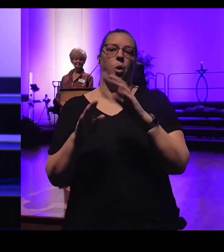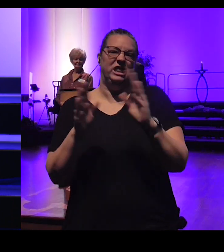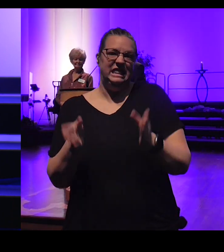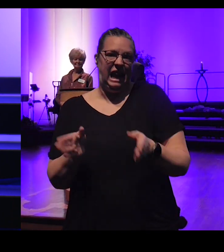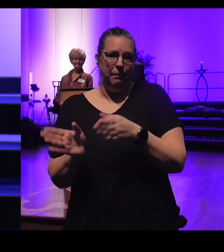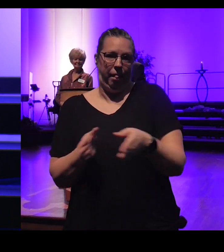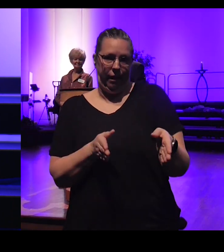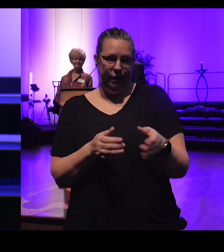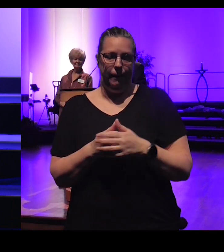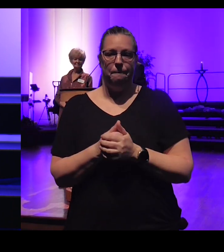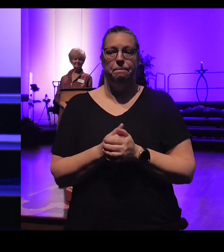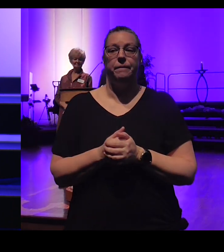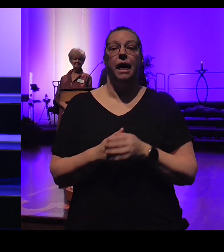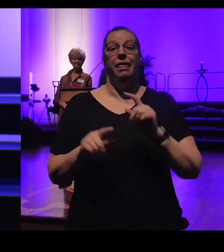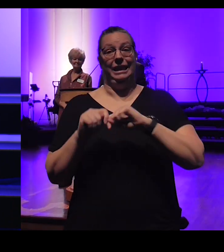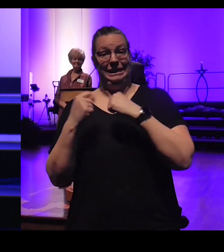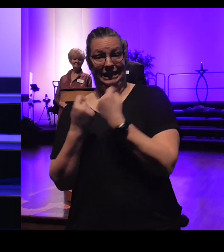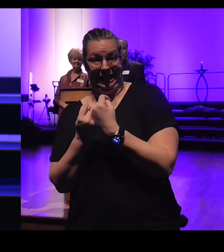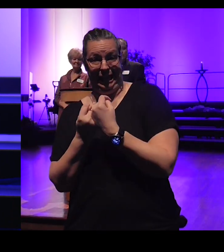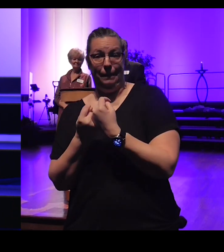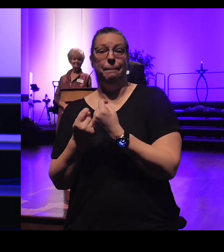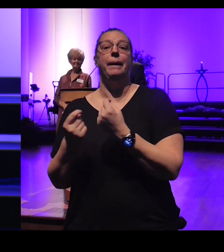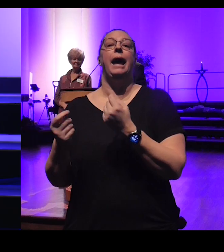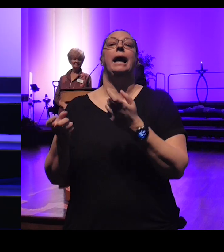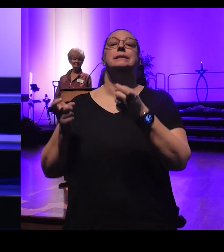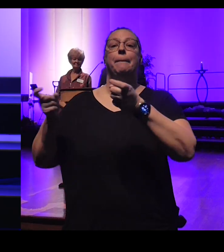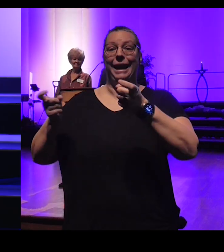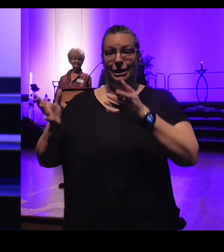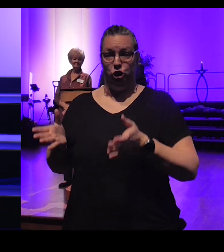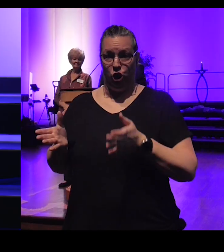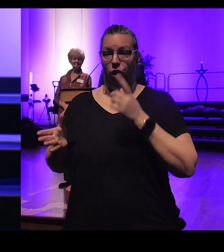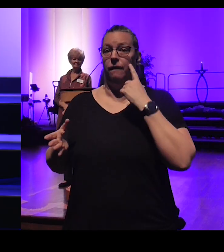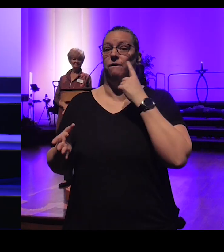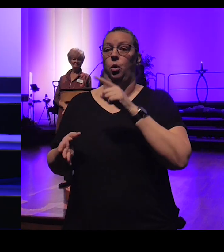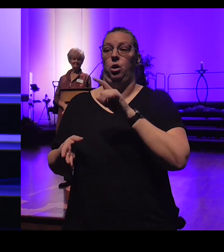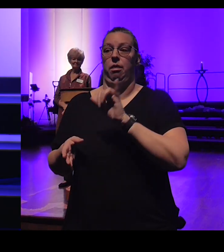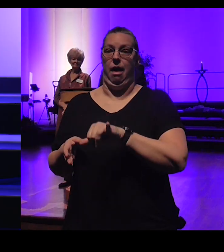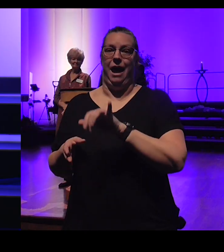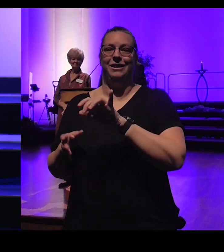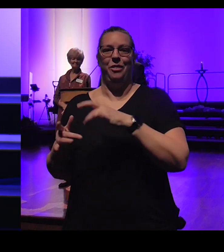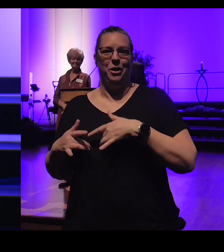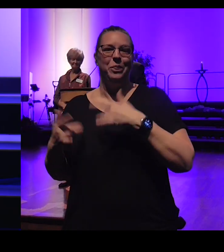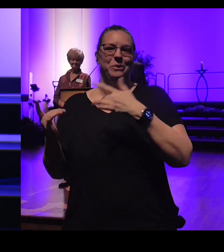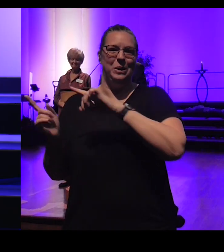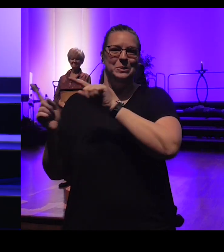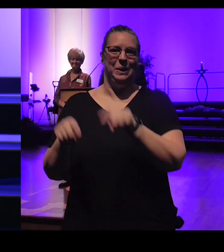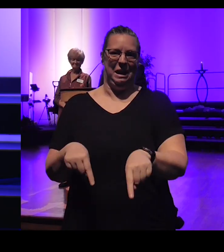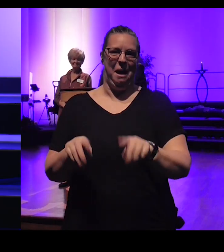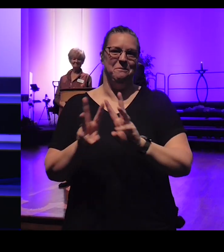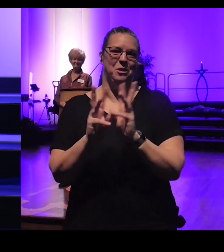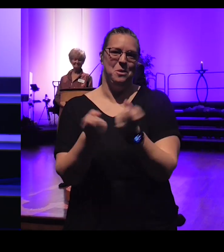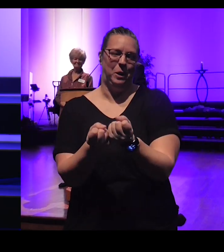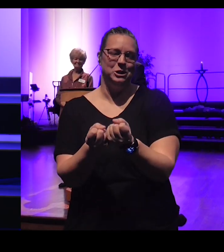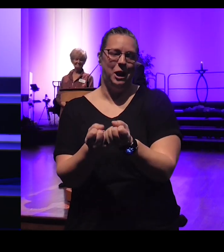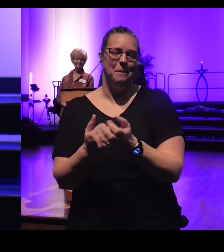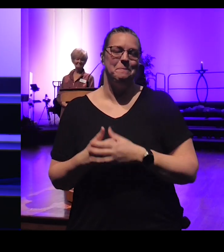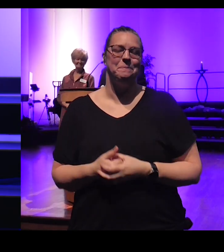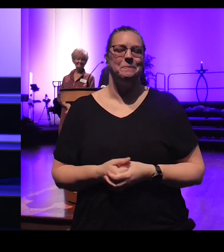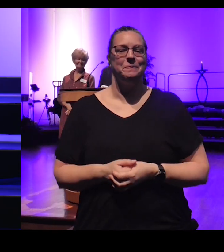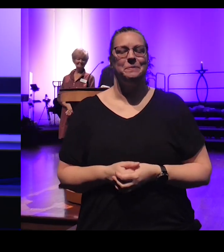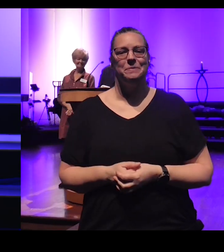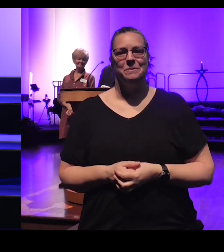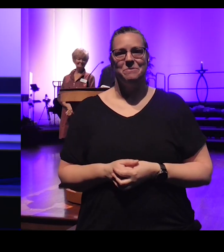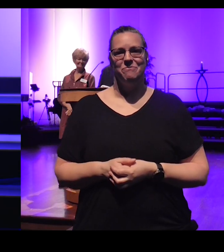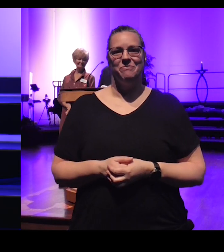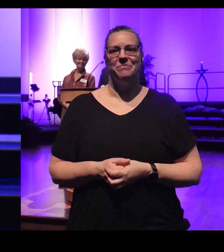team at ITC serves as the manager of the church's endowment, and they're so thrilled to be coming on February